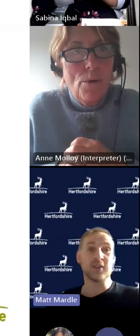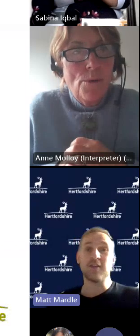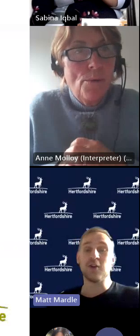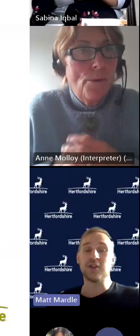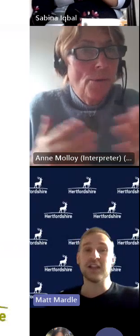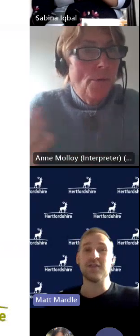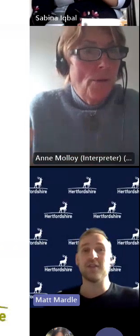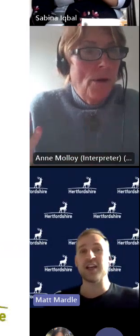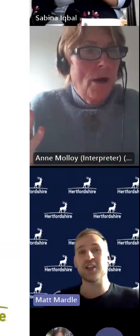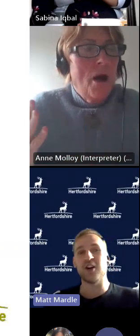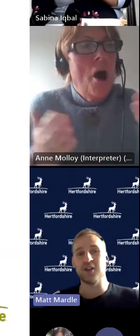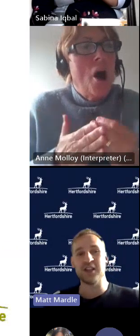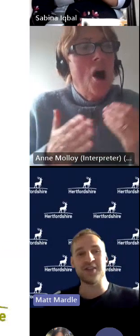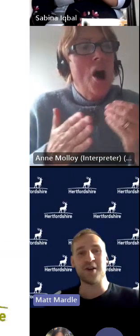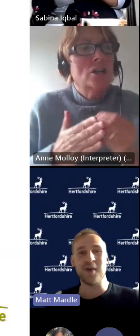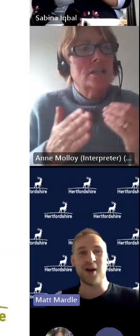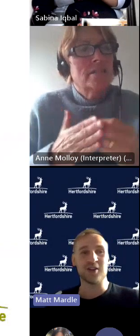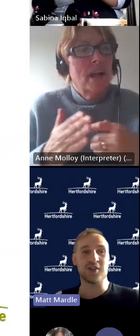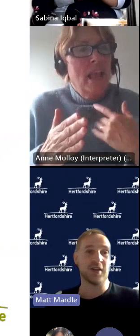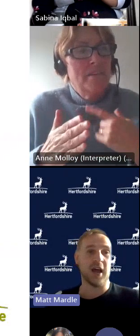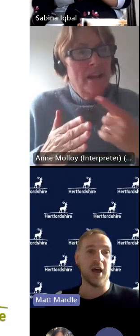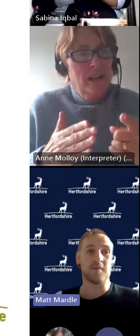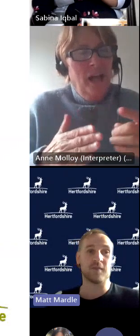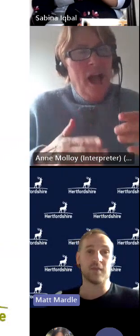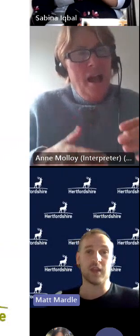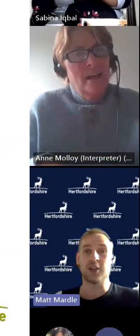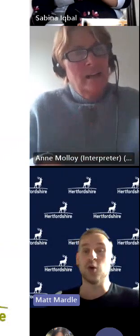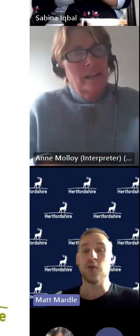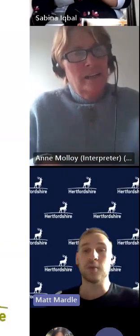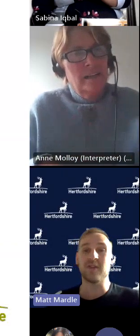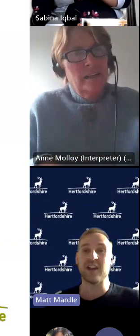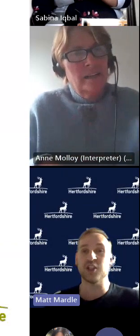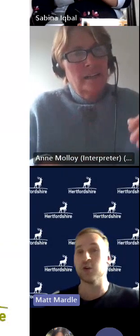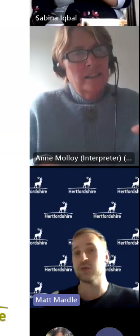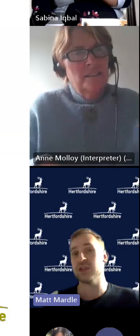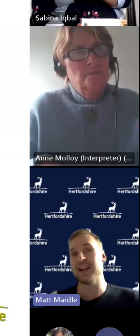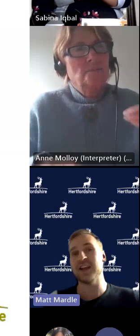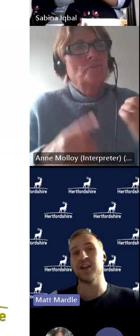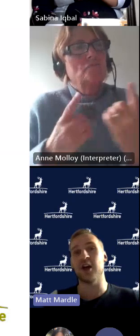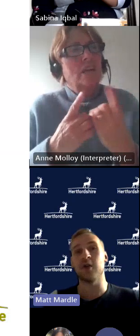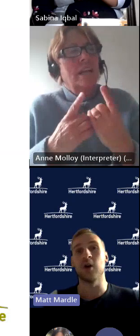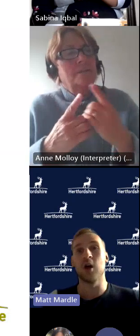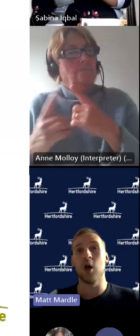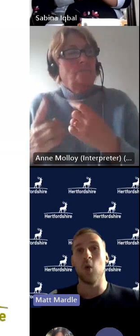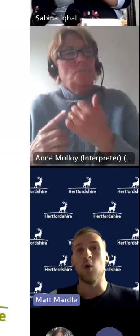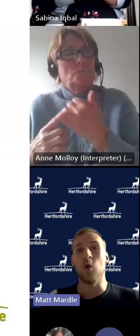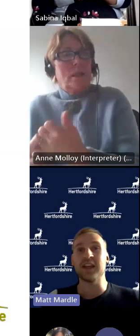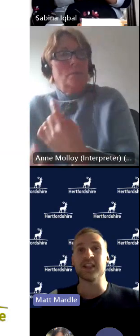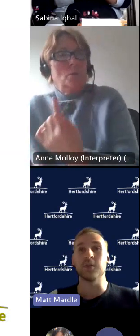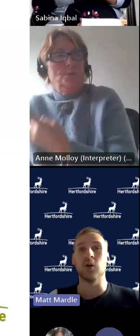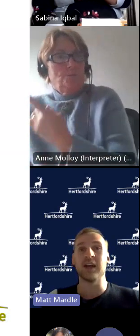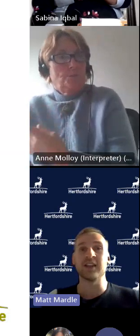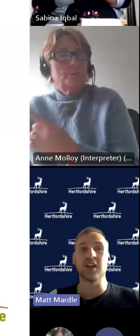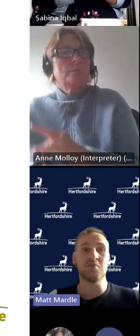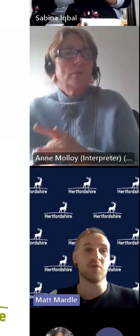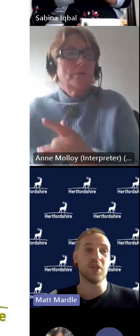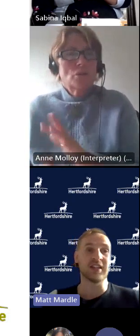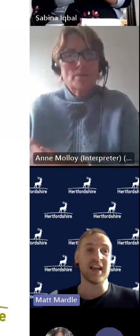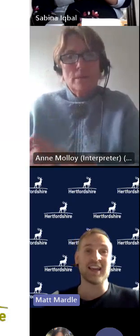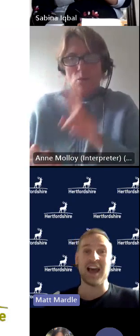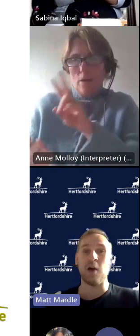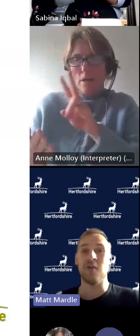So we also have cost of living flashcards. These are very much a tool for professionals. So they let you know what the key support is.